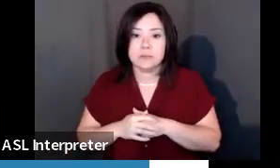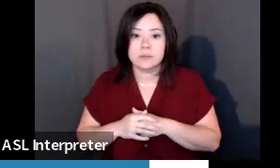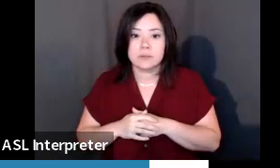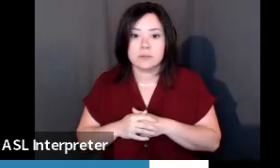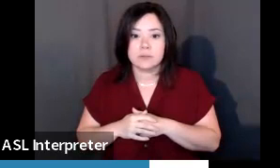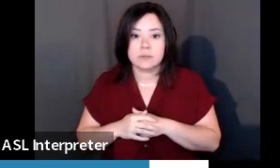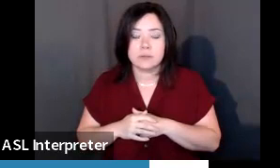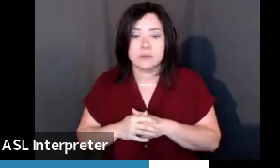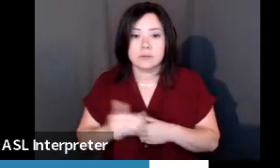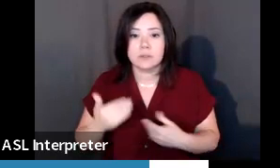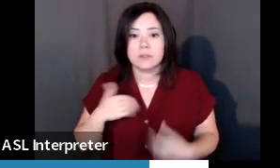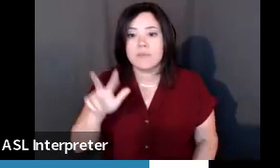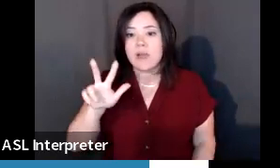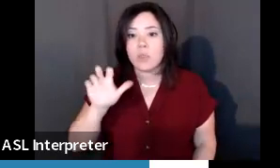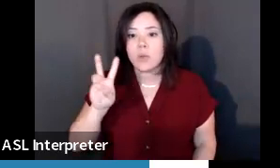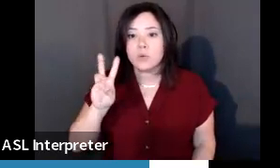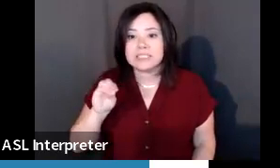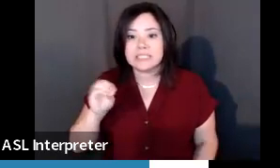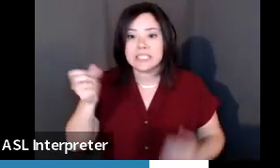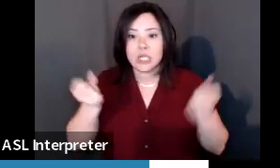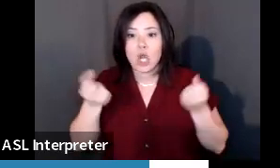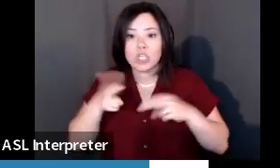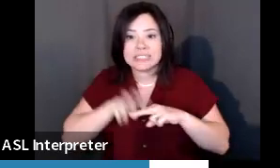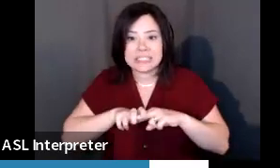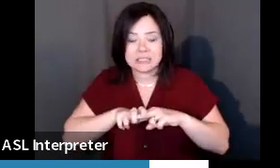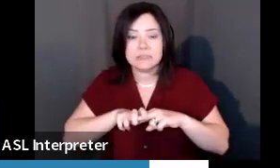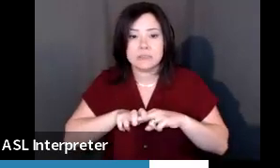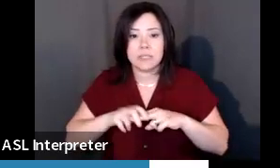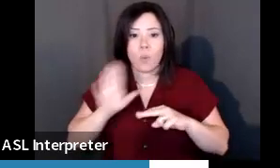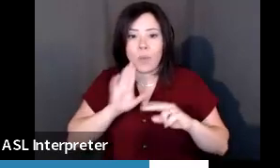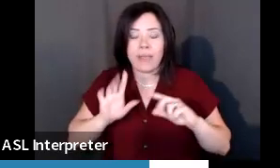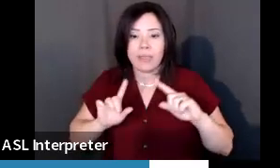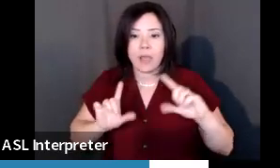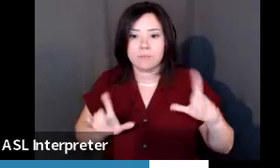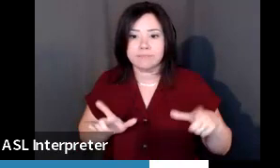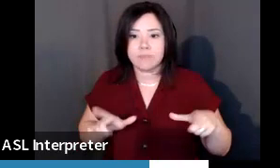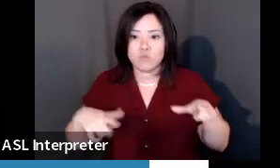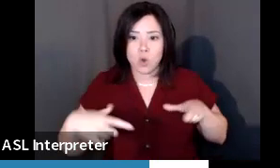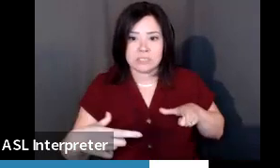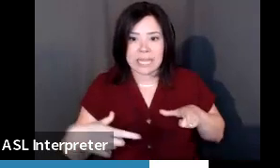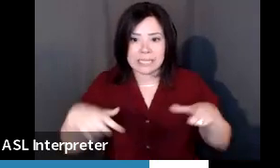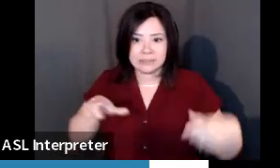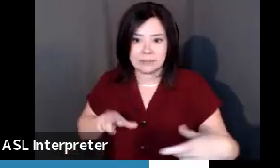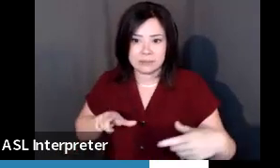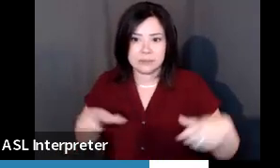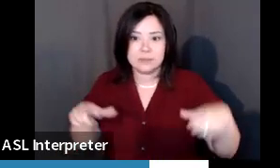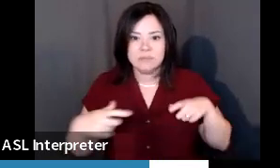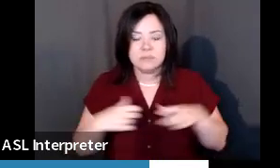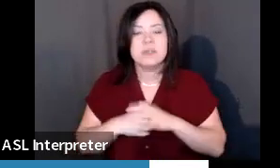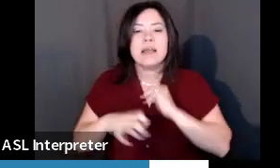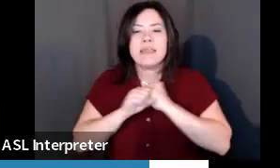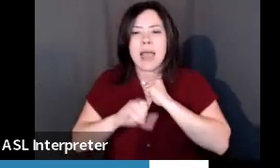We have a 360 car seat that rotates, and the advertisement